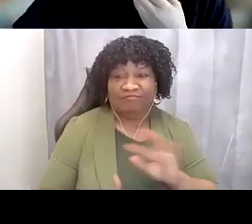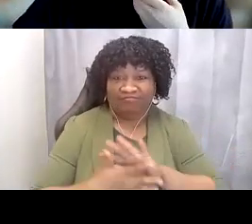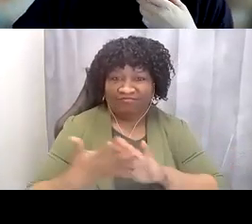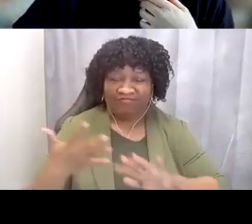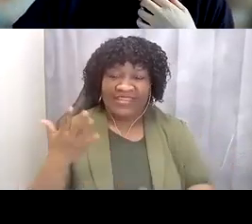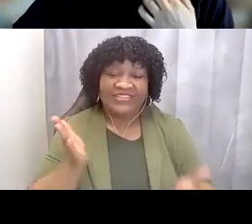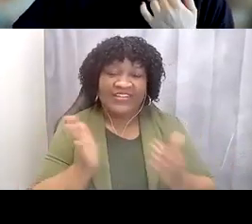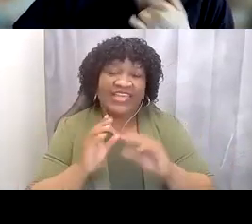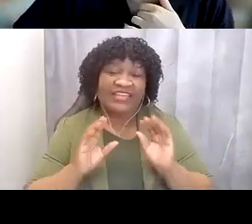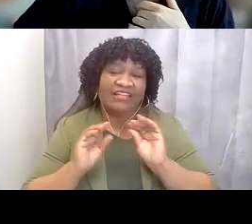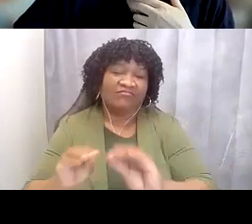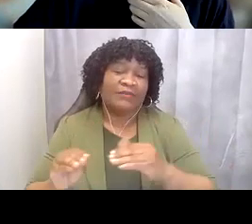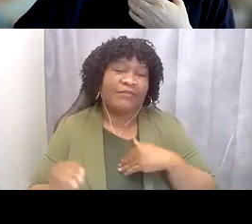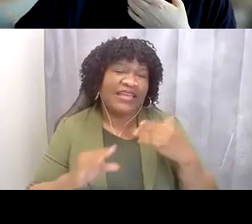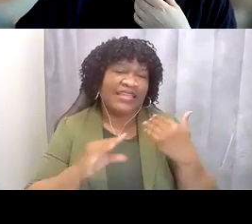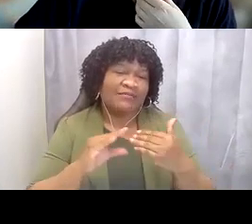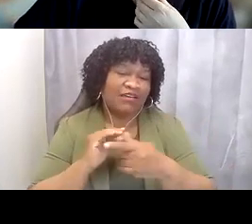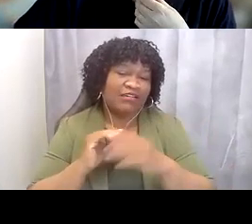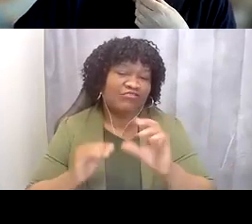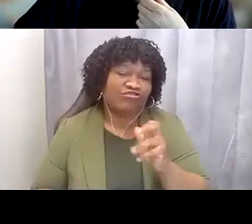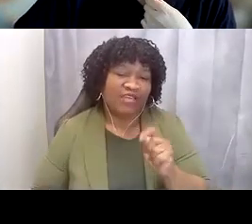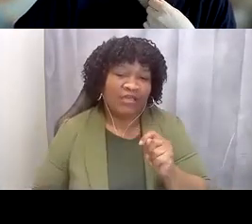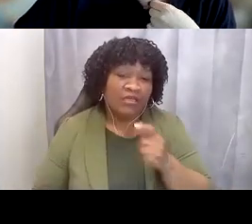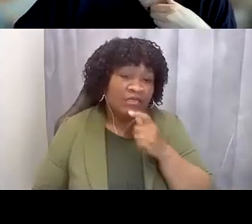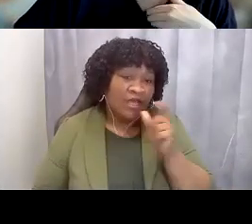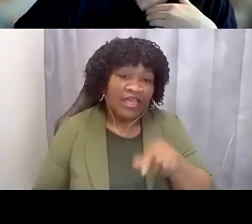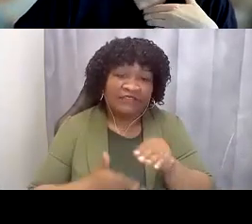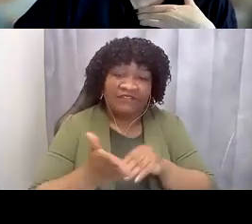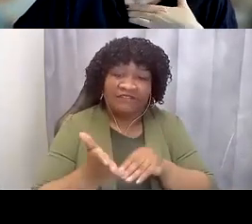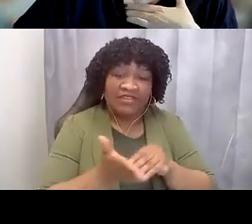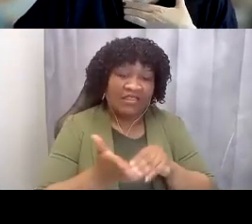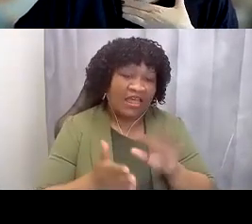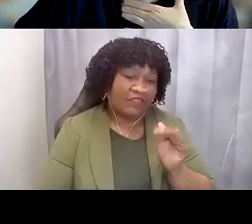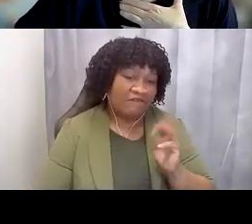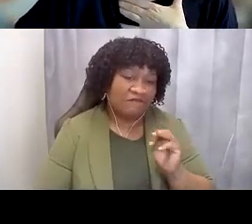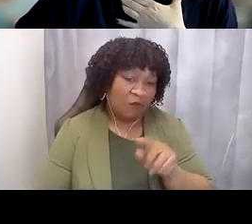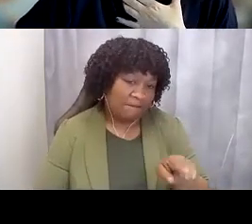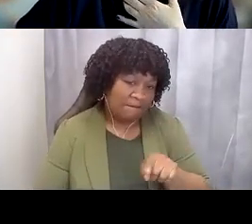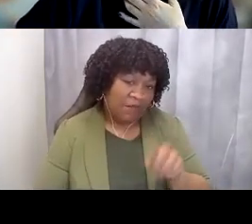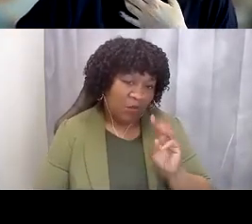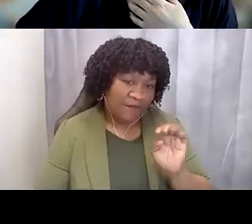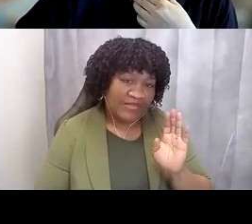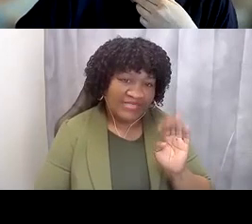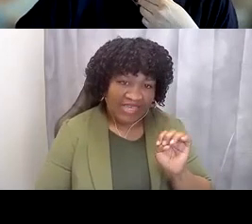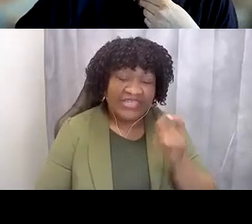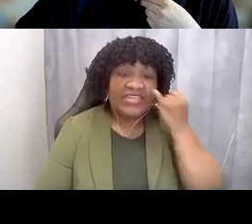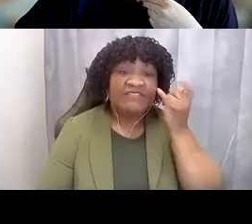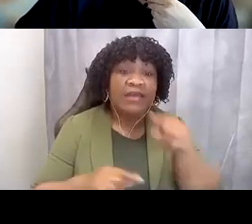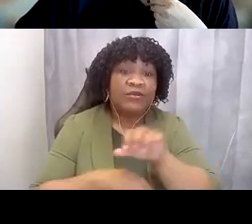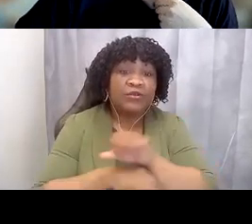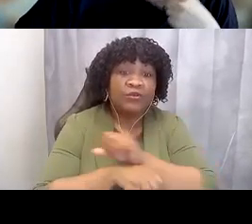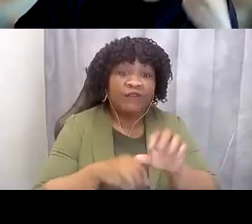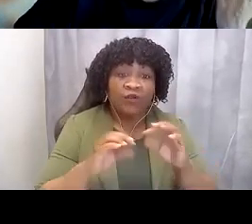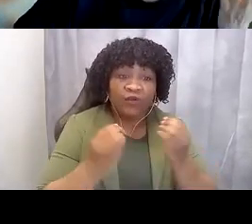again, I put my email in the chat. You don't have to fill out the form that's on the website. If you work for an